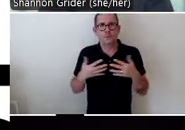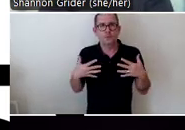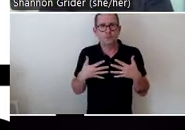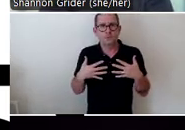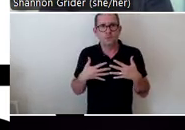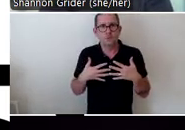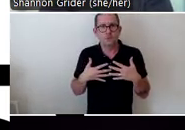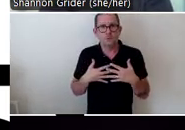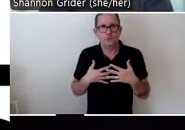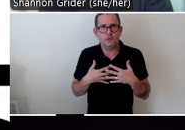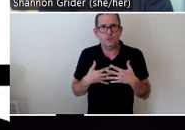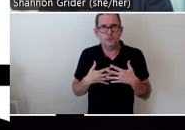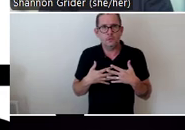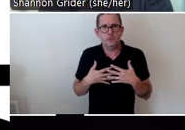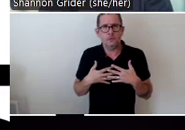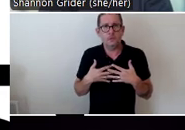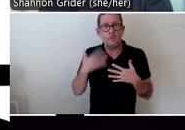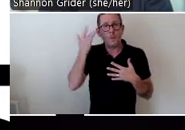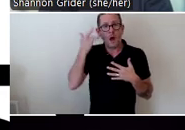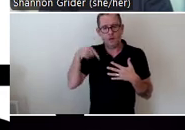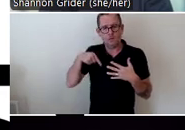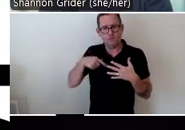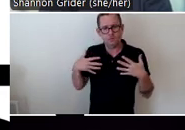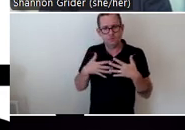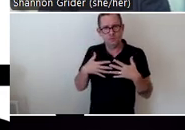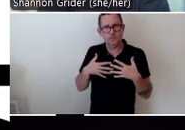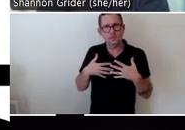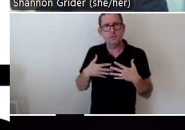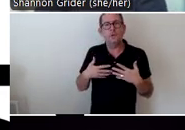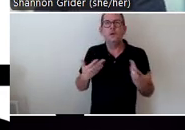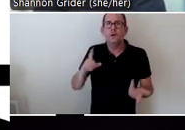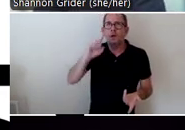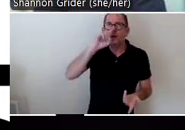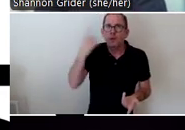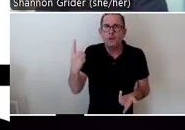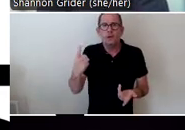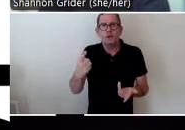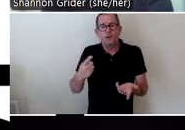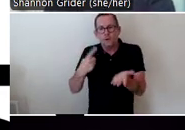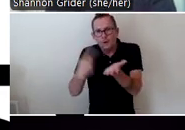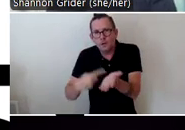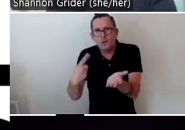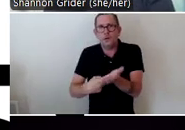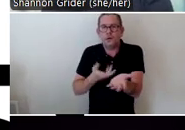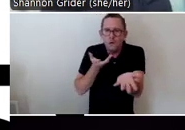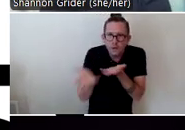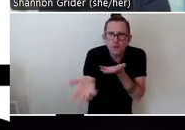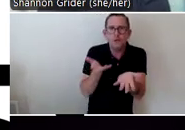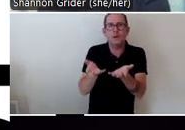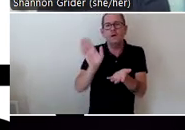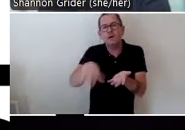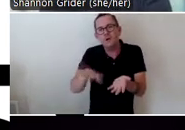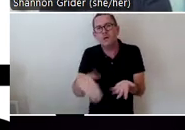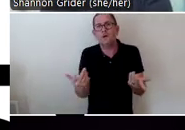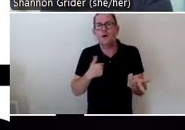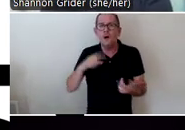person who uses sign language, when they come into your building for services, they're more apprehensive. And the reason they have that is because they